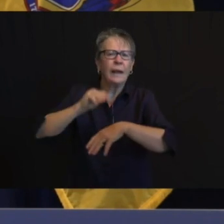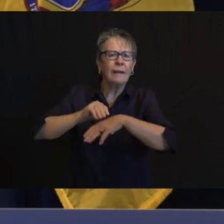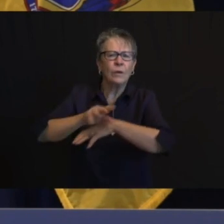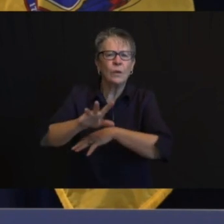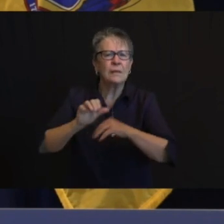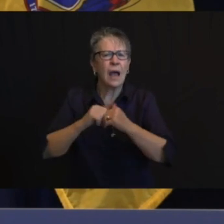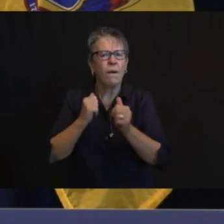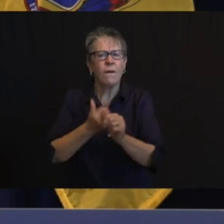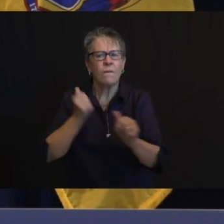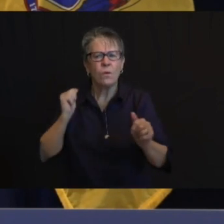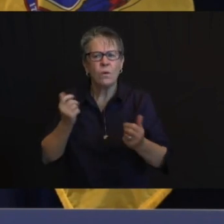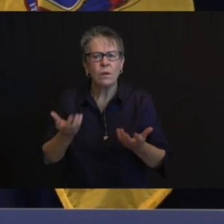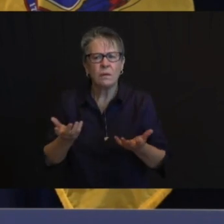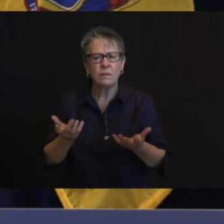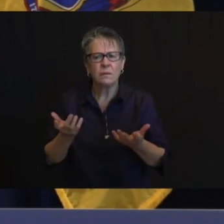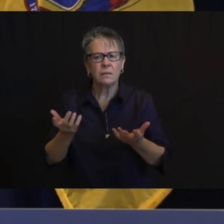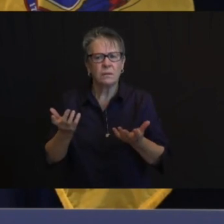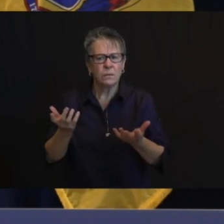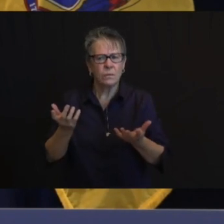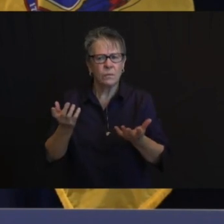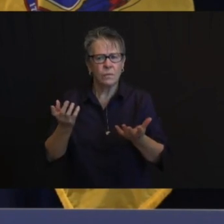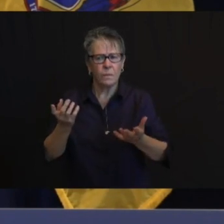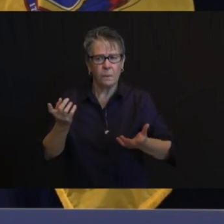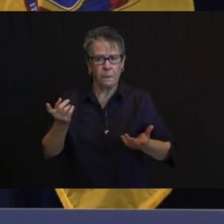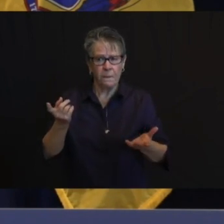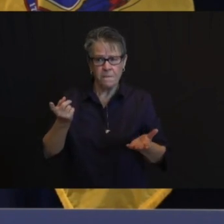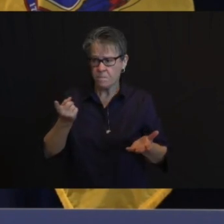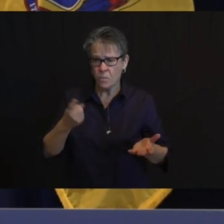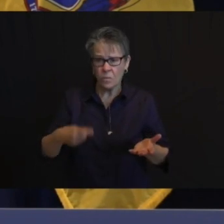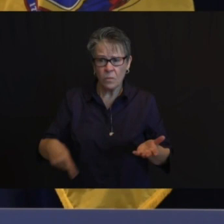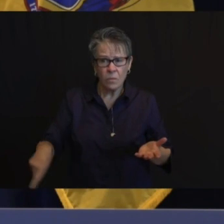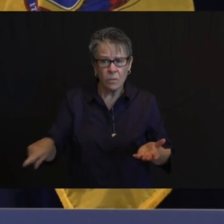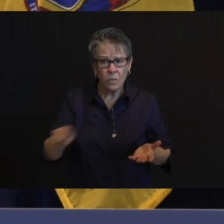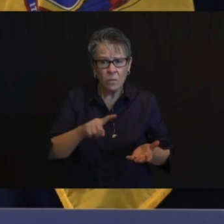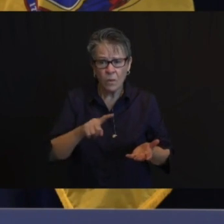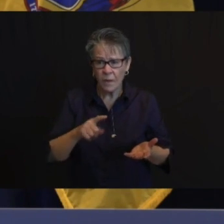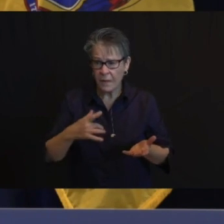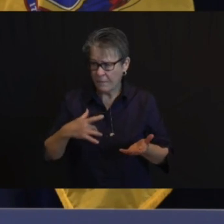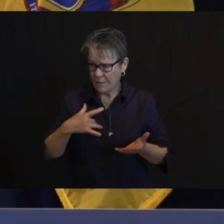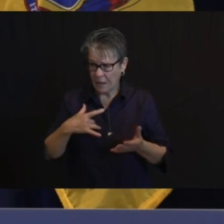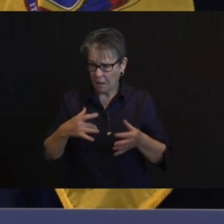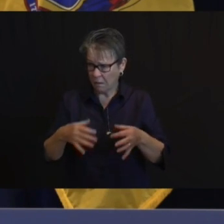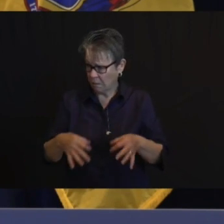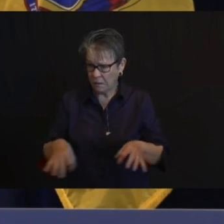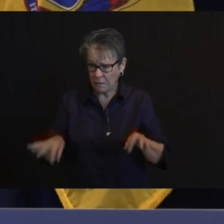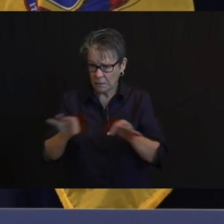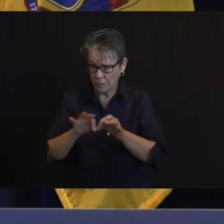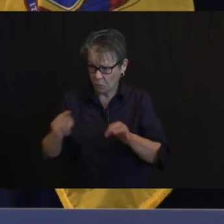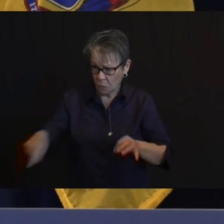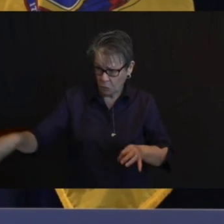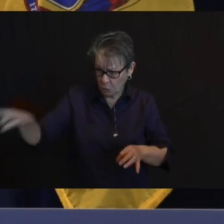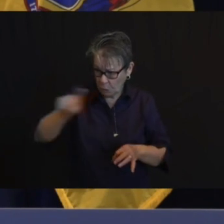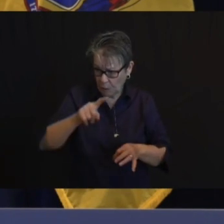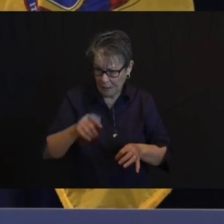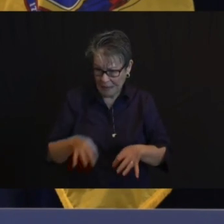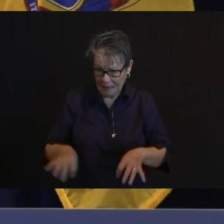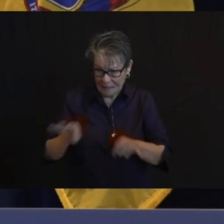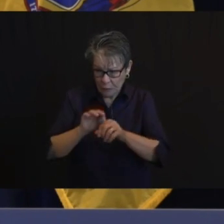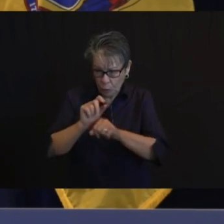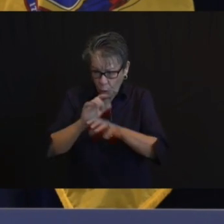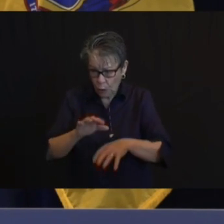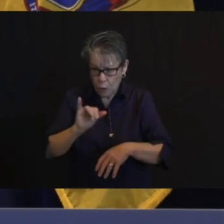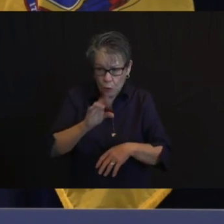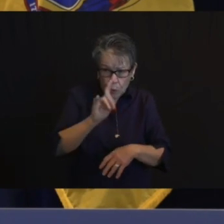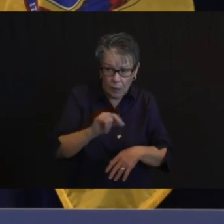the dais getting vaccinated? You all seem like essential workers. Wouldn't that set a good example of your confidence in its safety? Can you talk